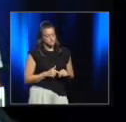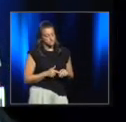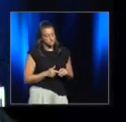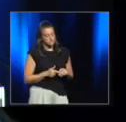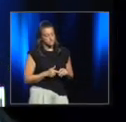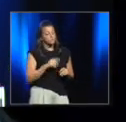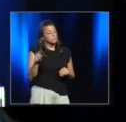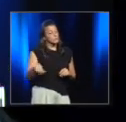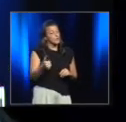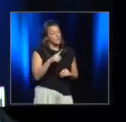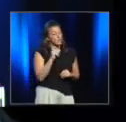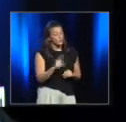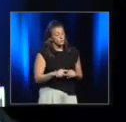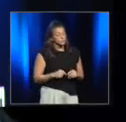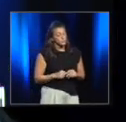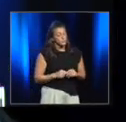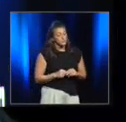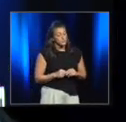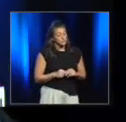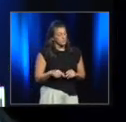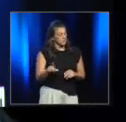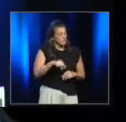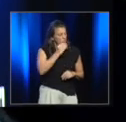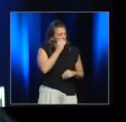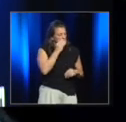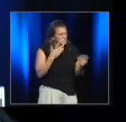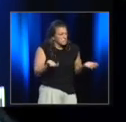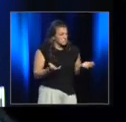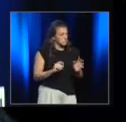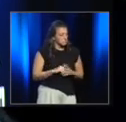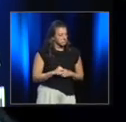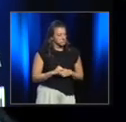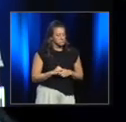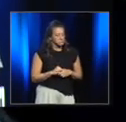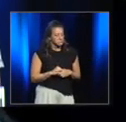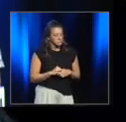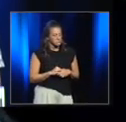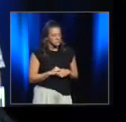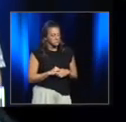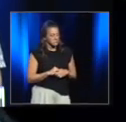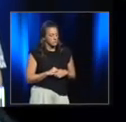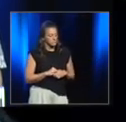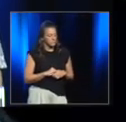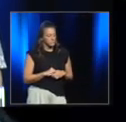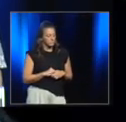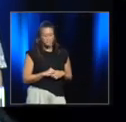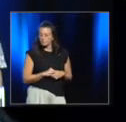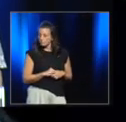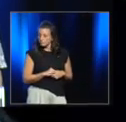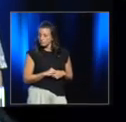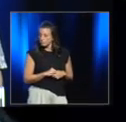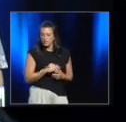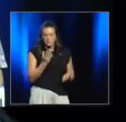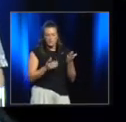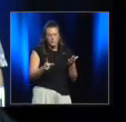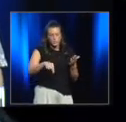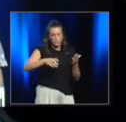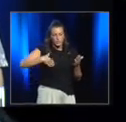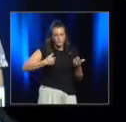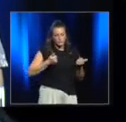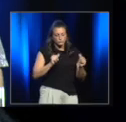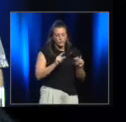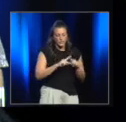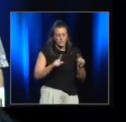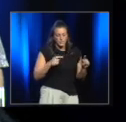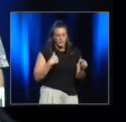The other question was, what do they eat? Now, probably not many of you have tried this, but I've tried stomach